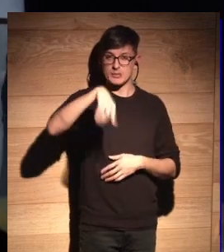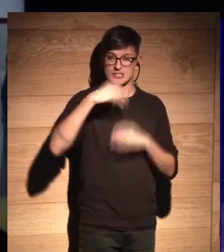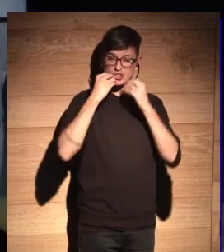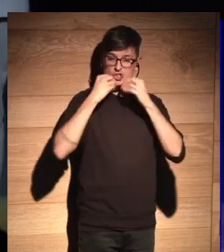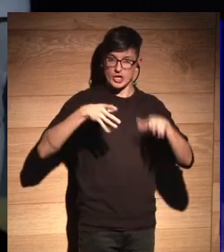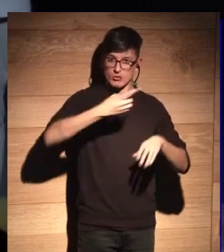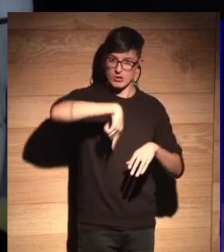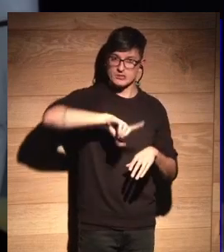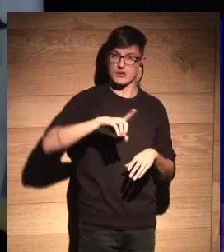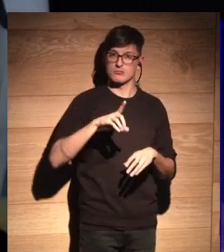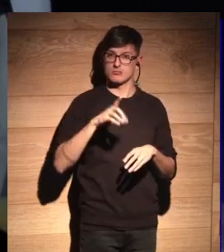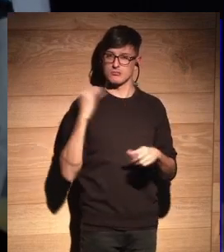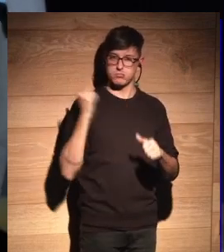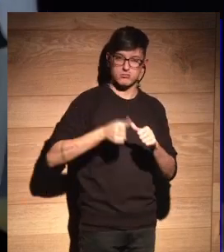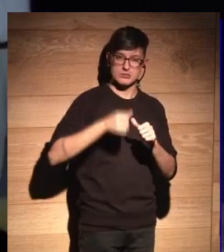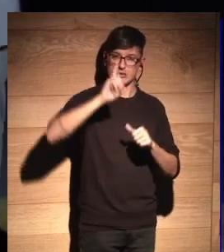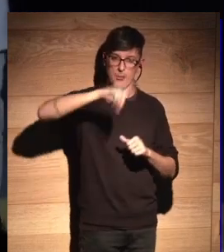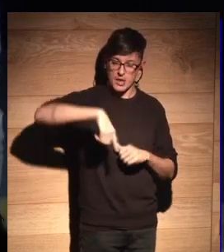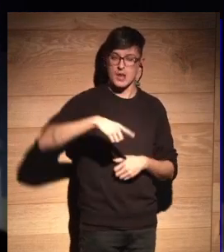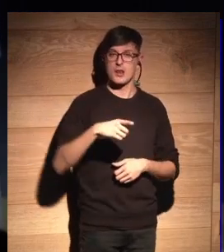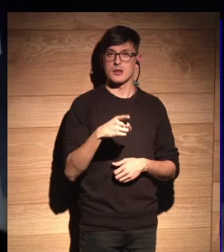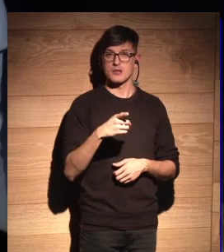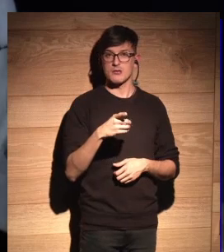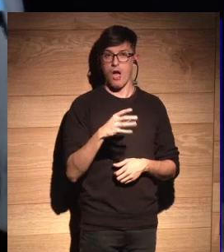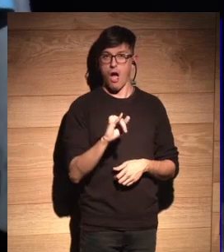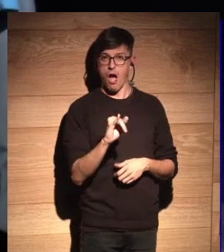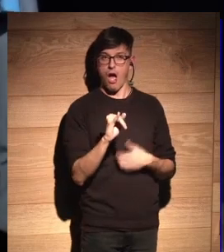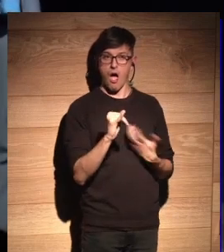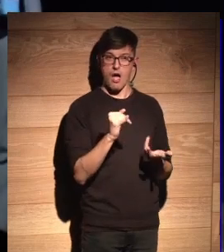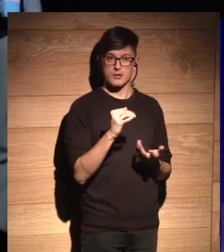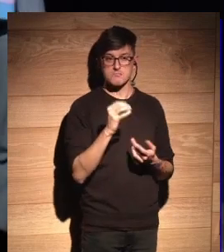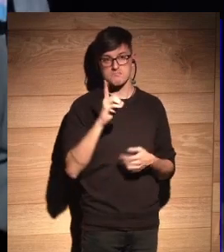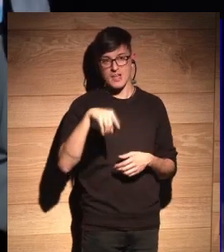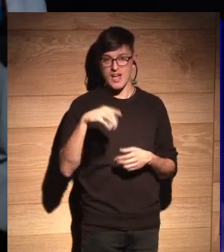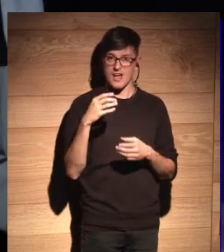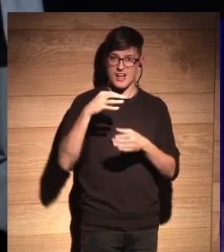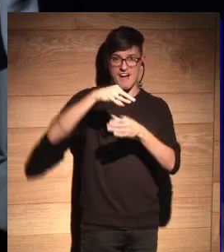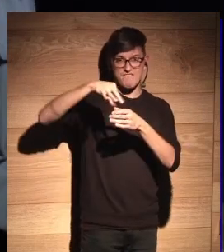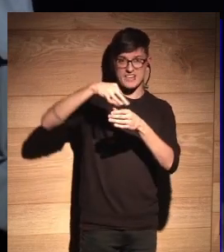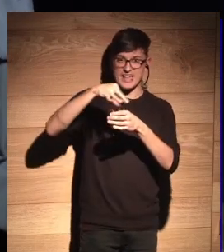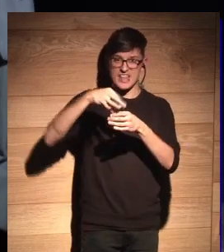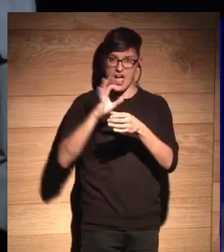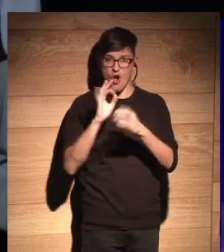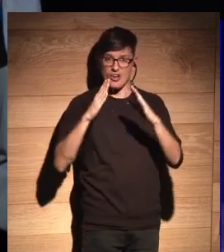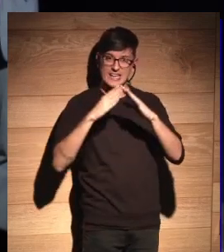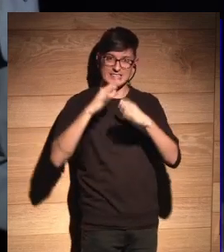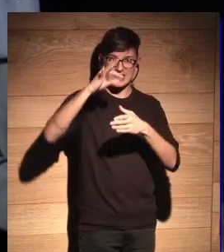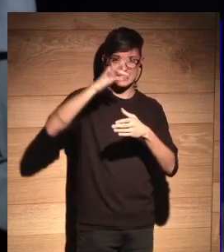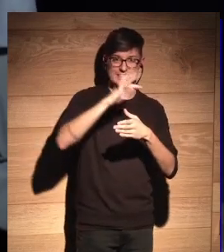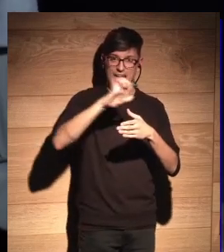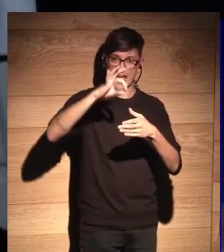coffee house there with a Leica cake. And so you really can, and we have a Leica gallery there as well.